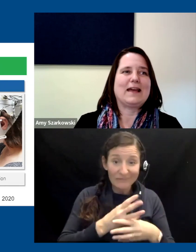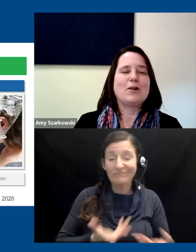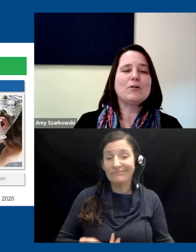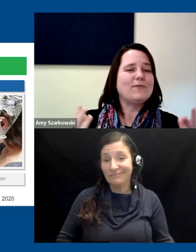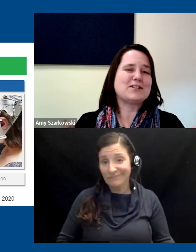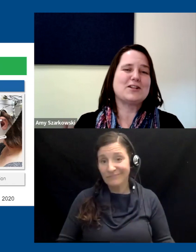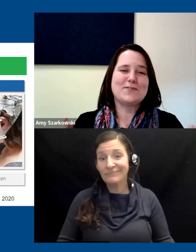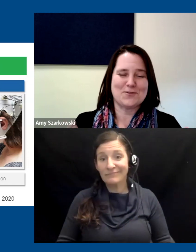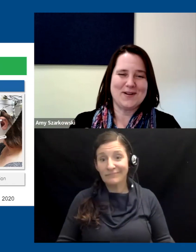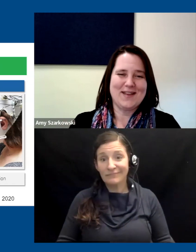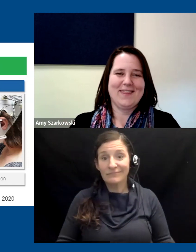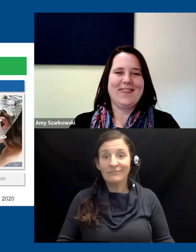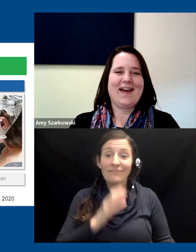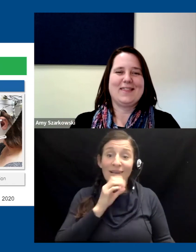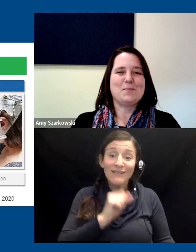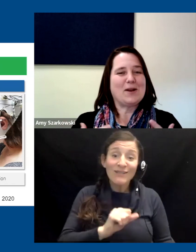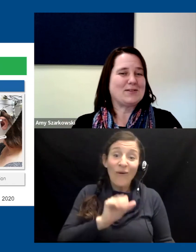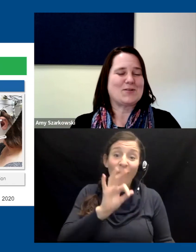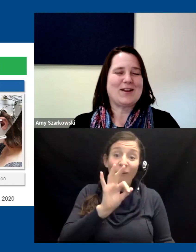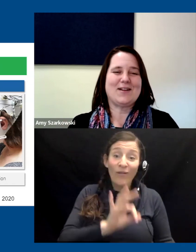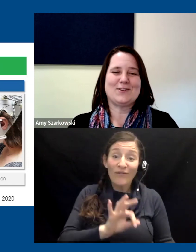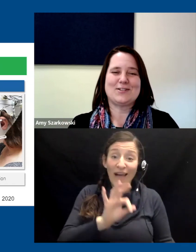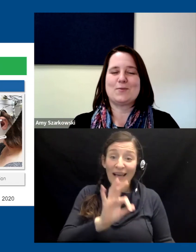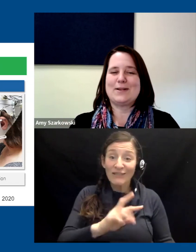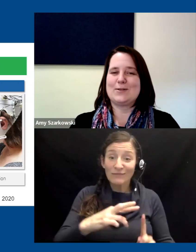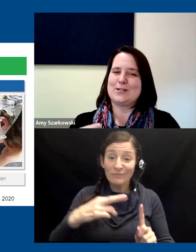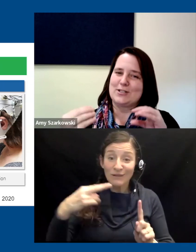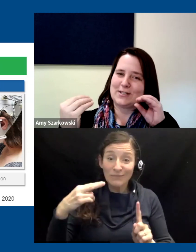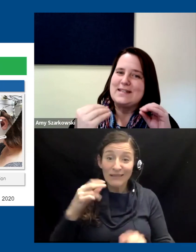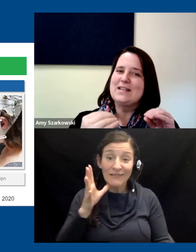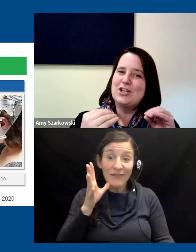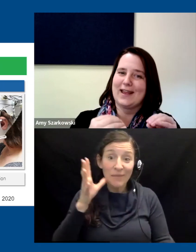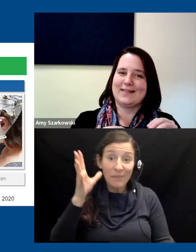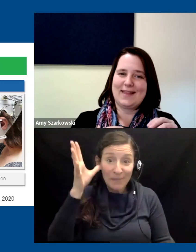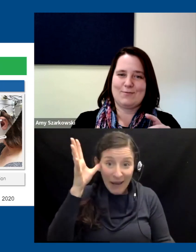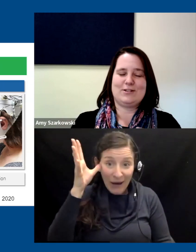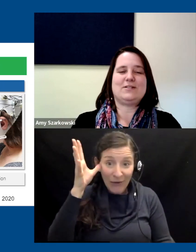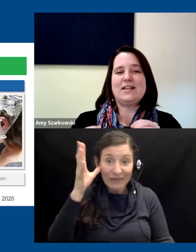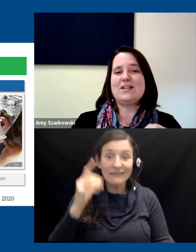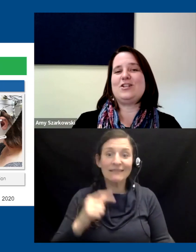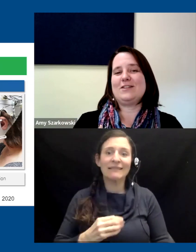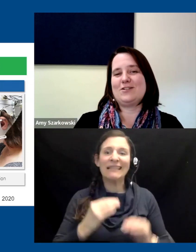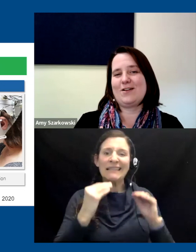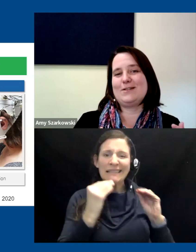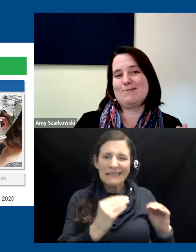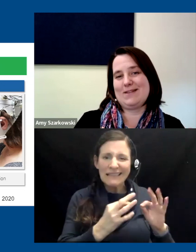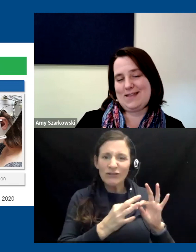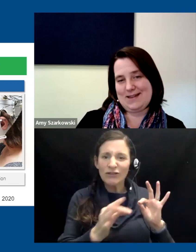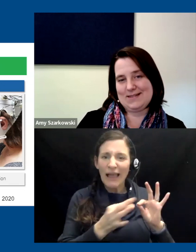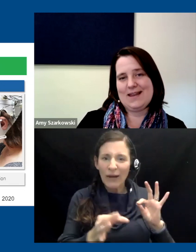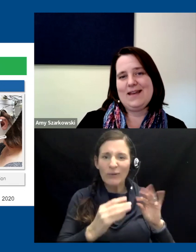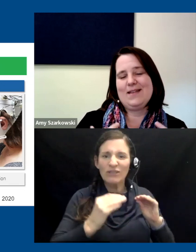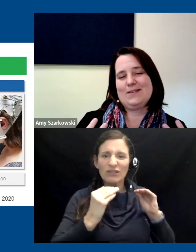definitely an old-fashioned view that the parents or caregivers are the ones who are just teaching language and teaching the child to do these things. The